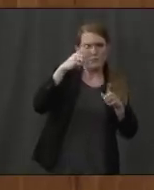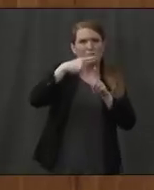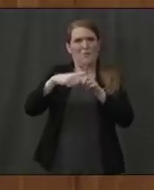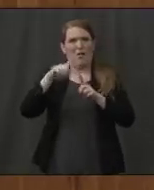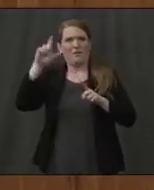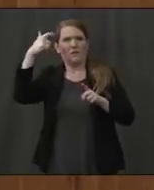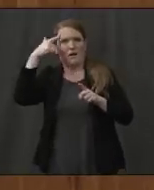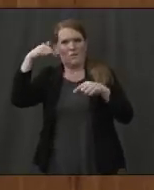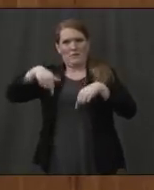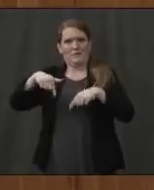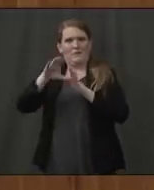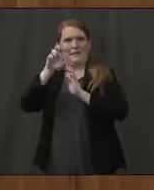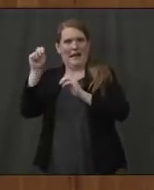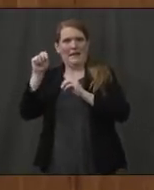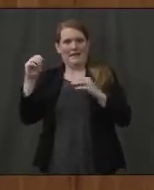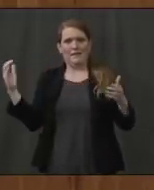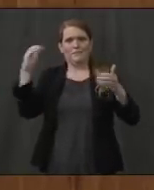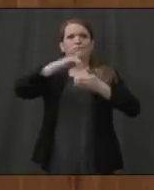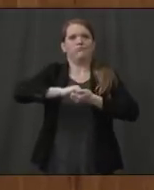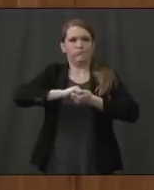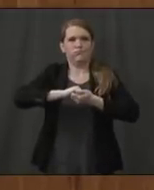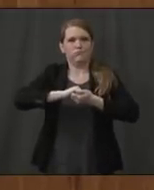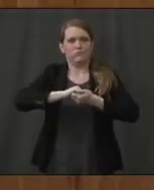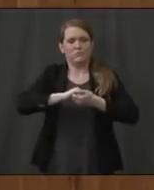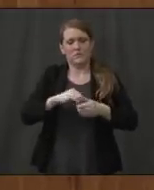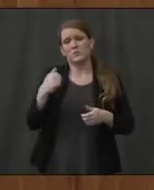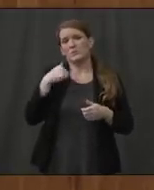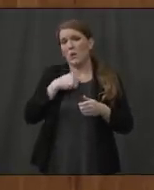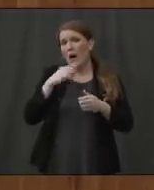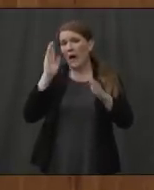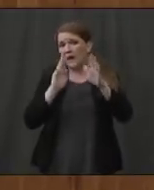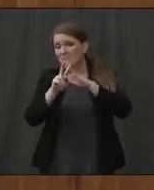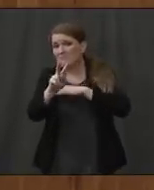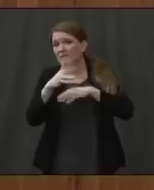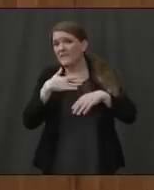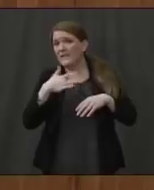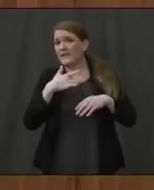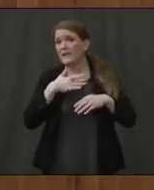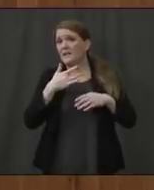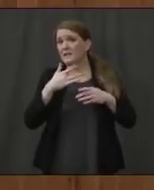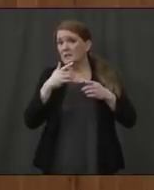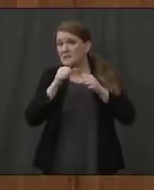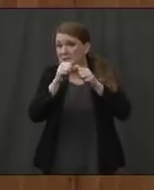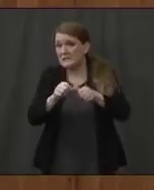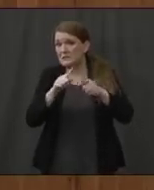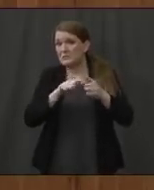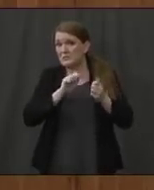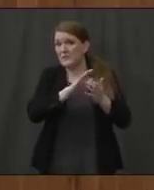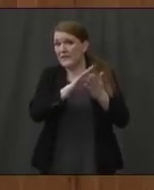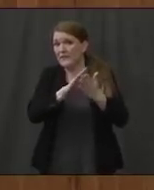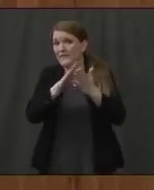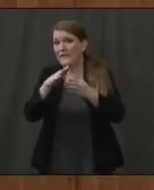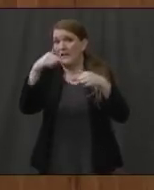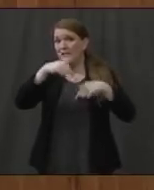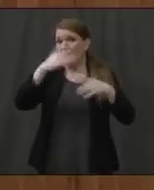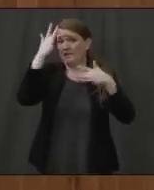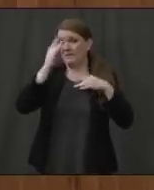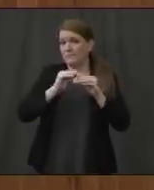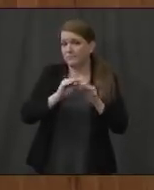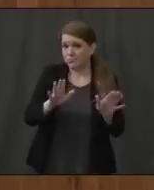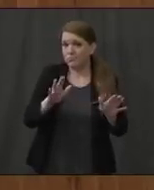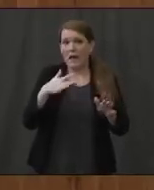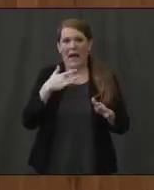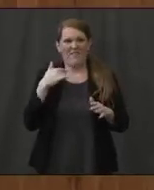do expect that as we address this crisis going forward, that we're going to be able to stand stronger, be more